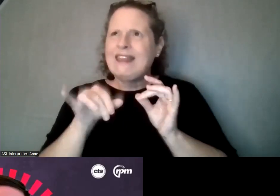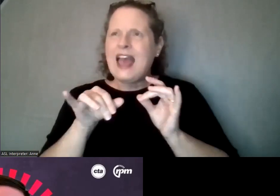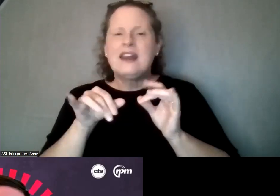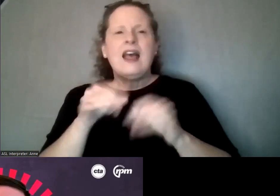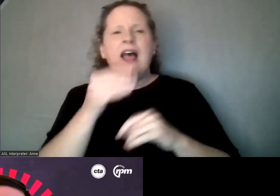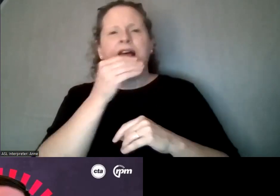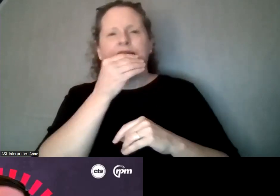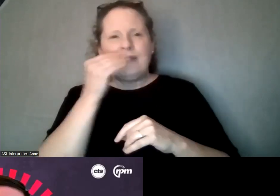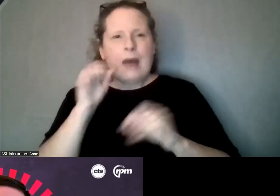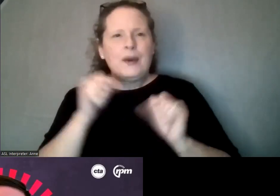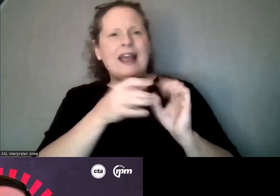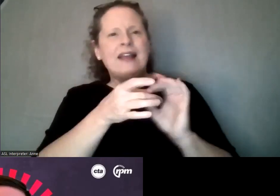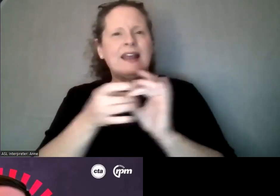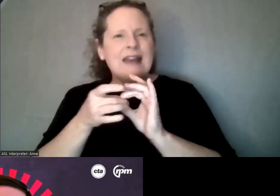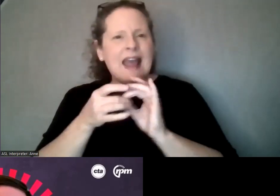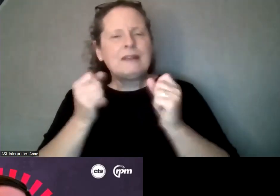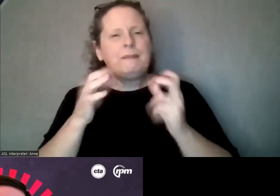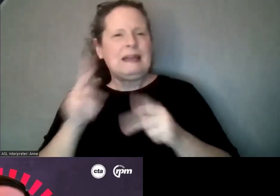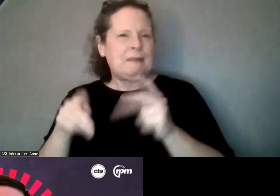connect the lot of people.